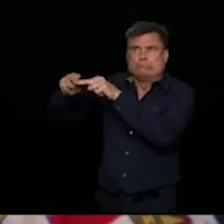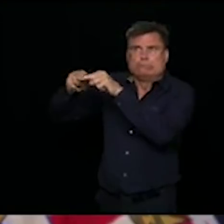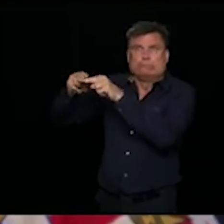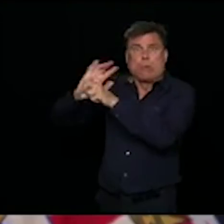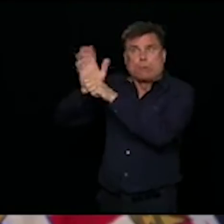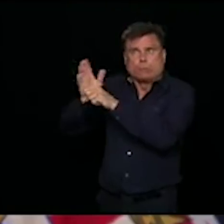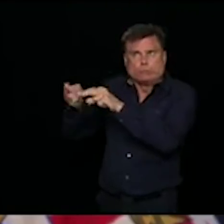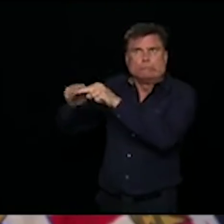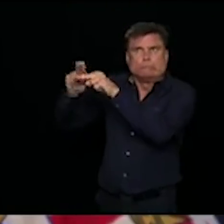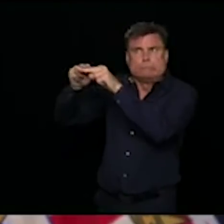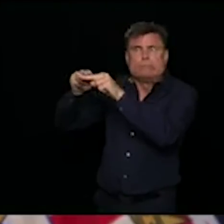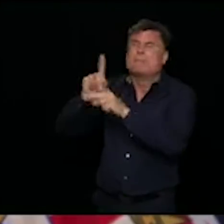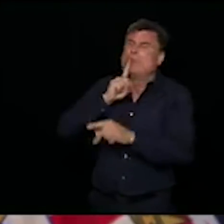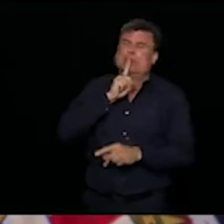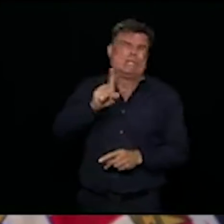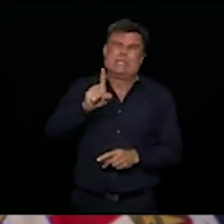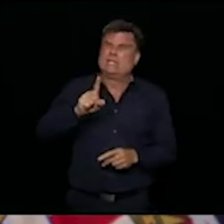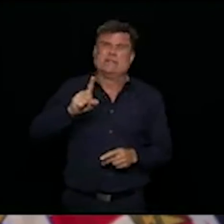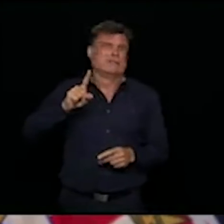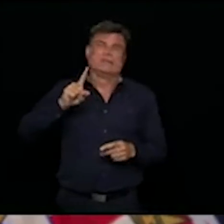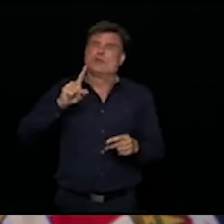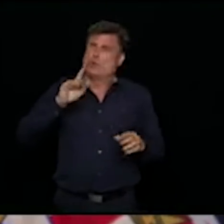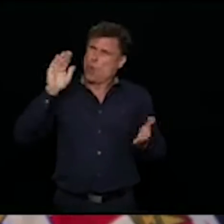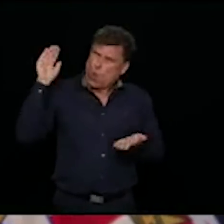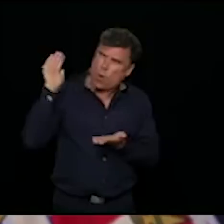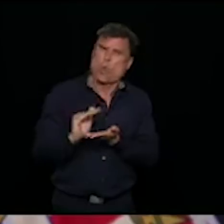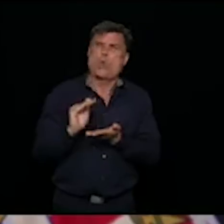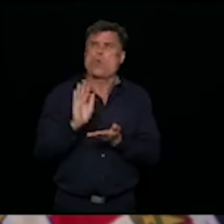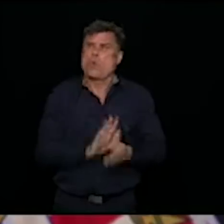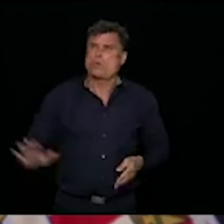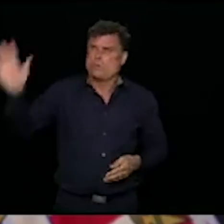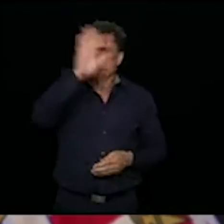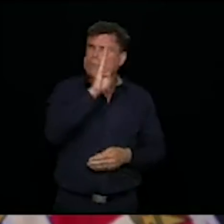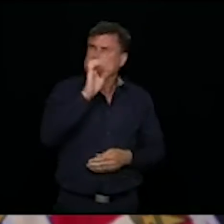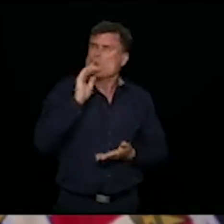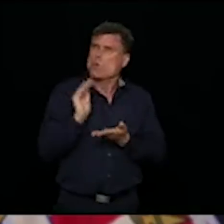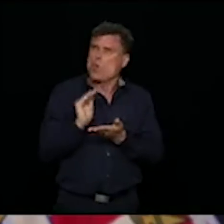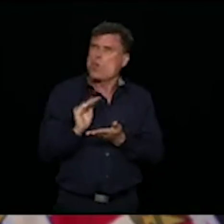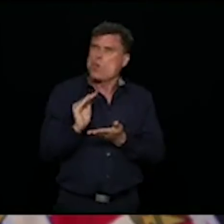few weeks, we know that we have flattened the curve here in BC, and we